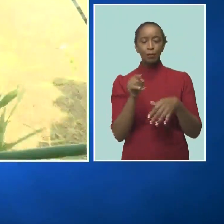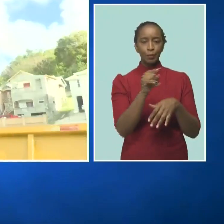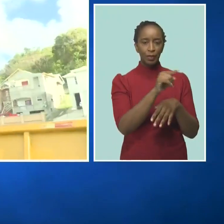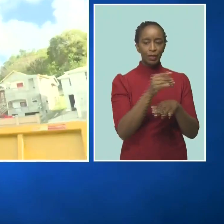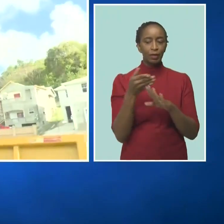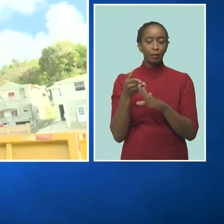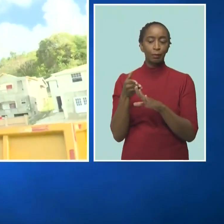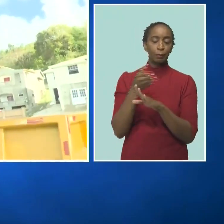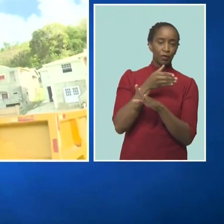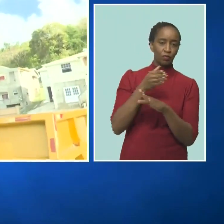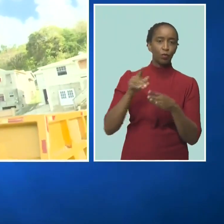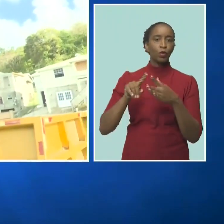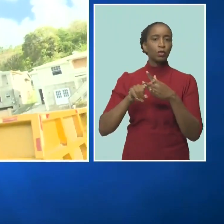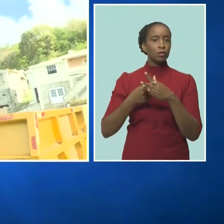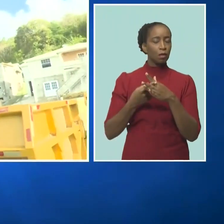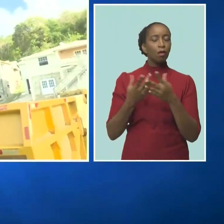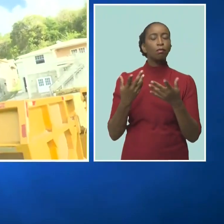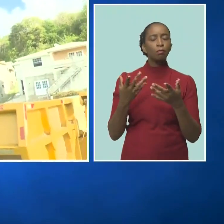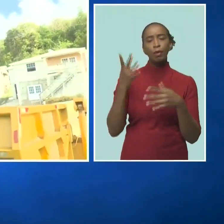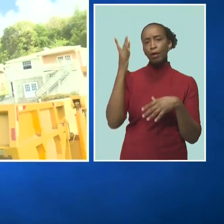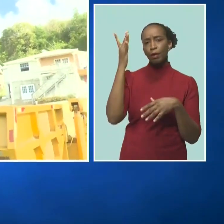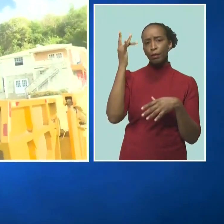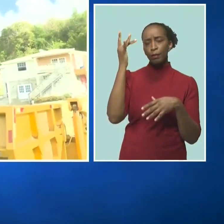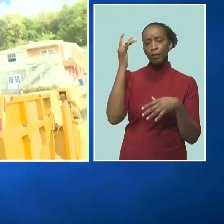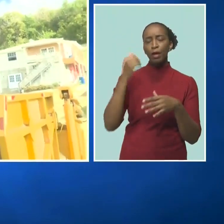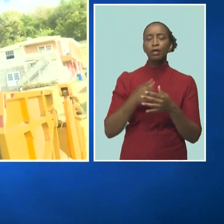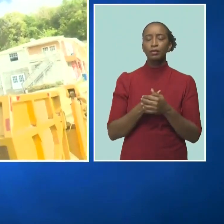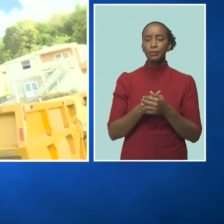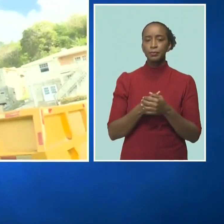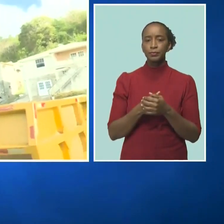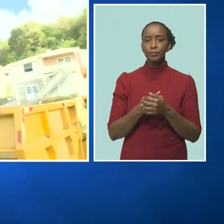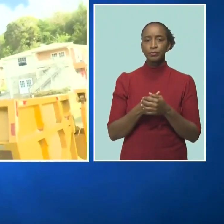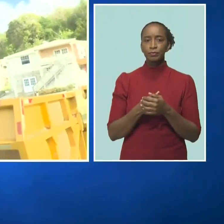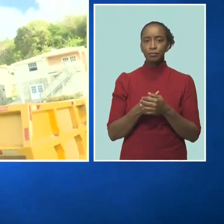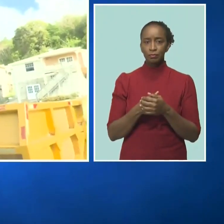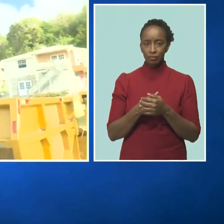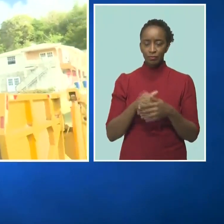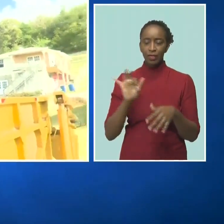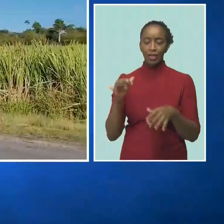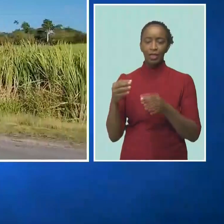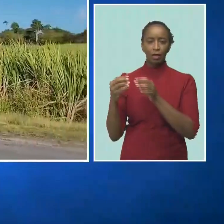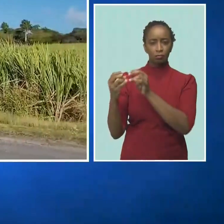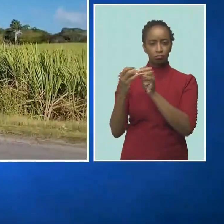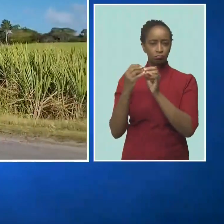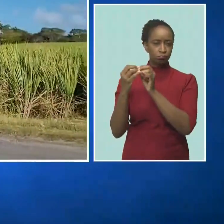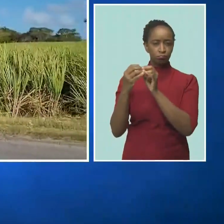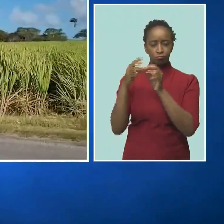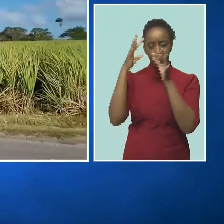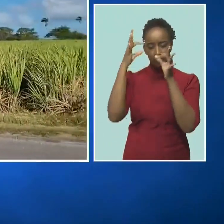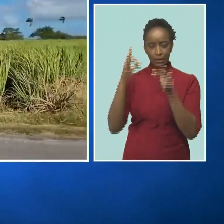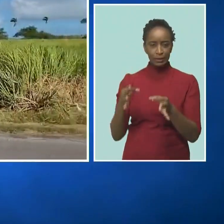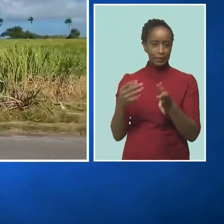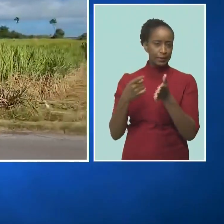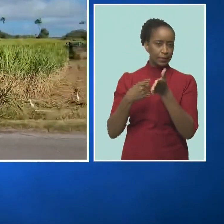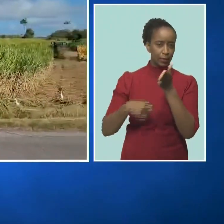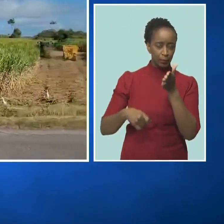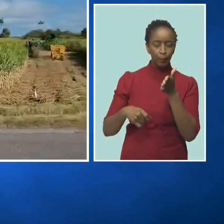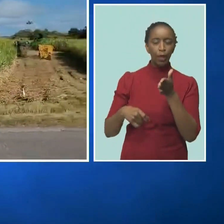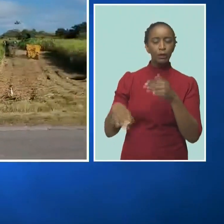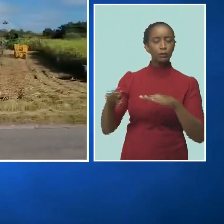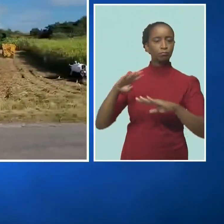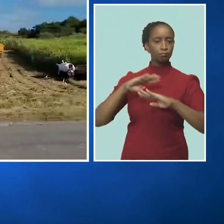they're satisfied with the negotiations and the planned strategy for the 2025 harvest. Chairman of the Barbados Sugar Industry